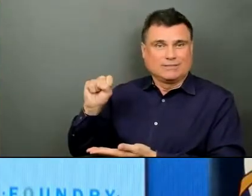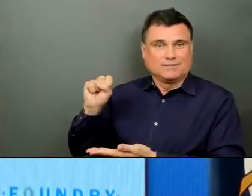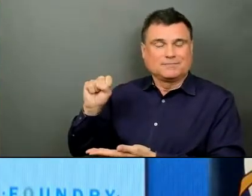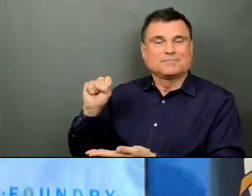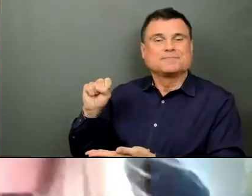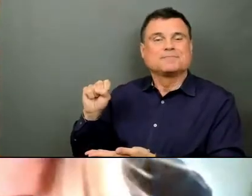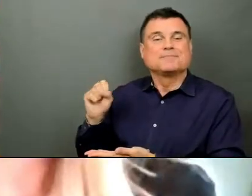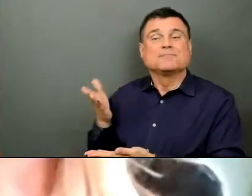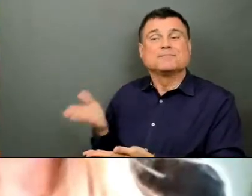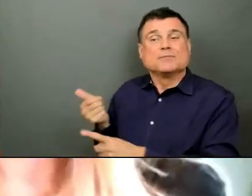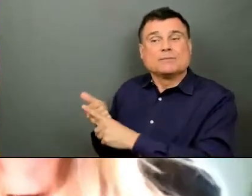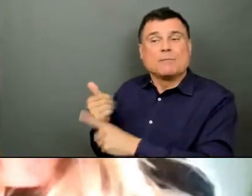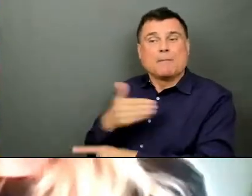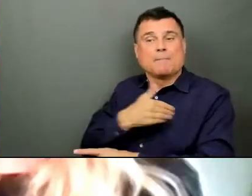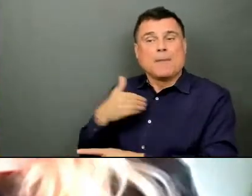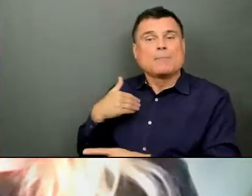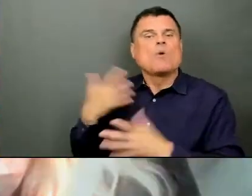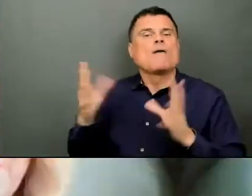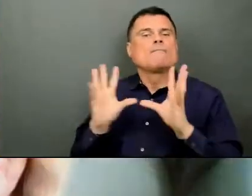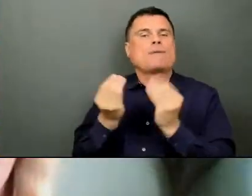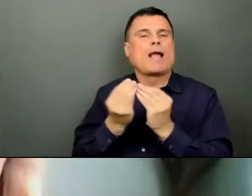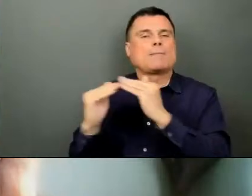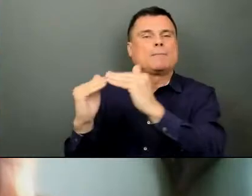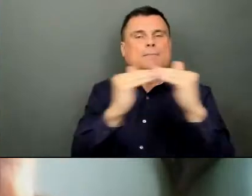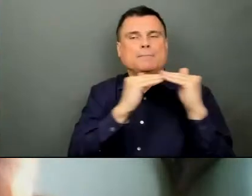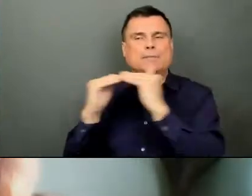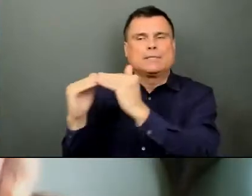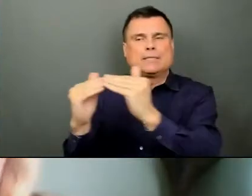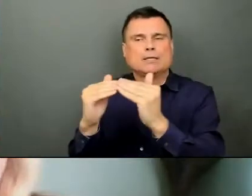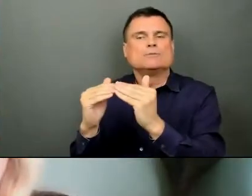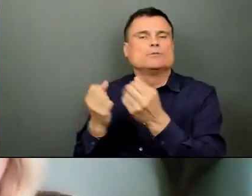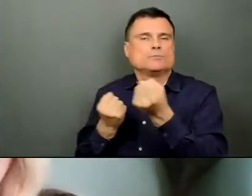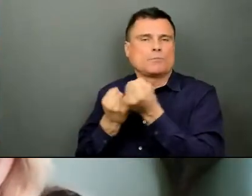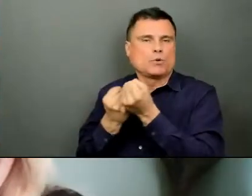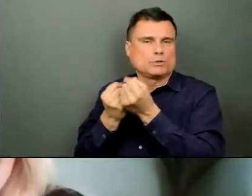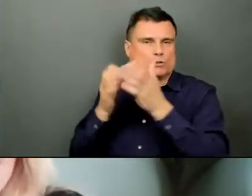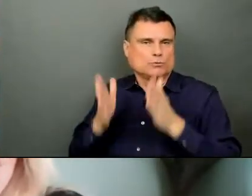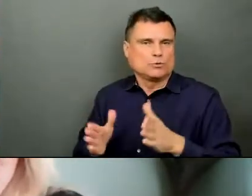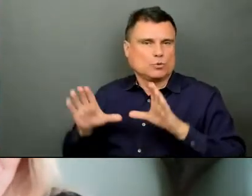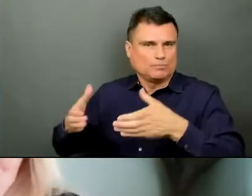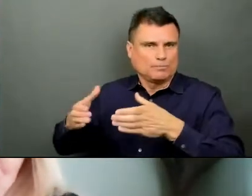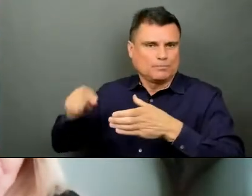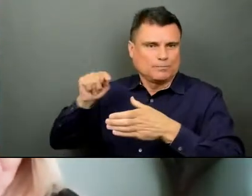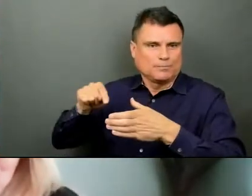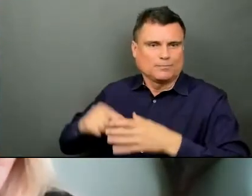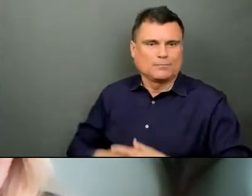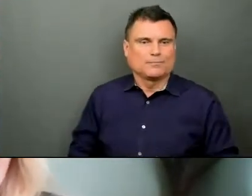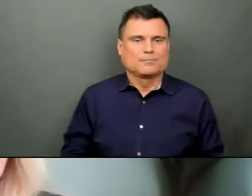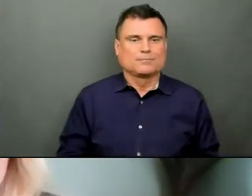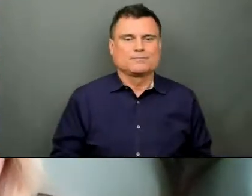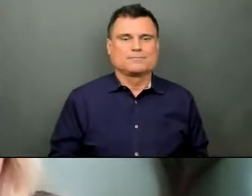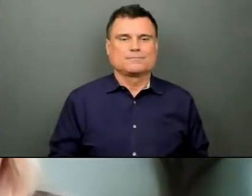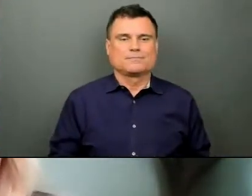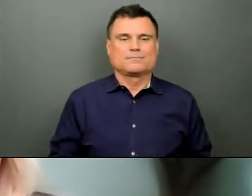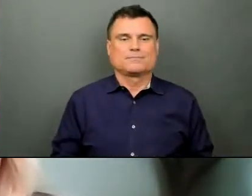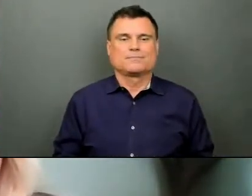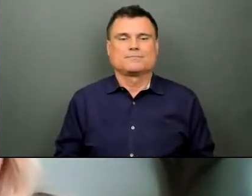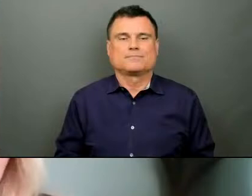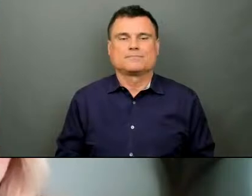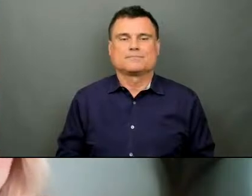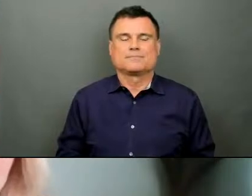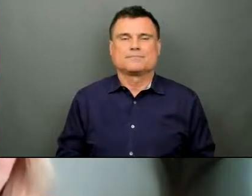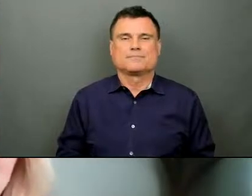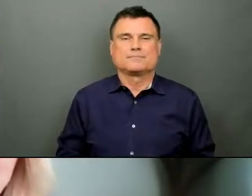Christine. Thank you, Honourable Minister. Honourable Minister Malcolmson. Some years ago, I was looking for